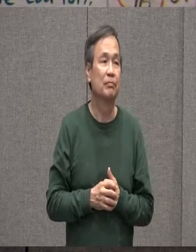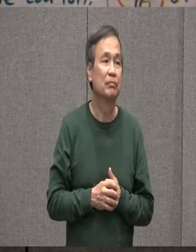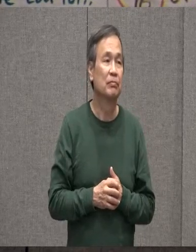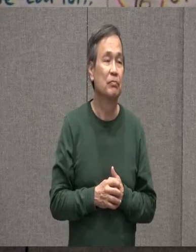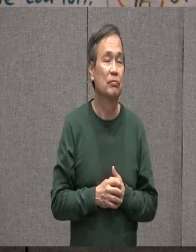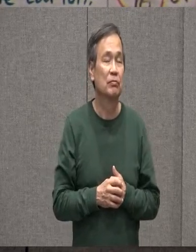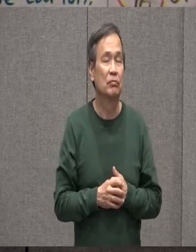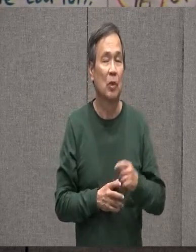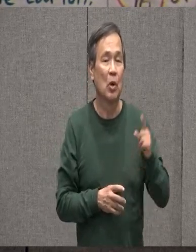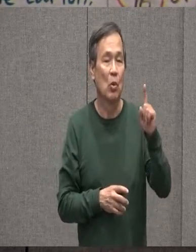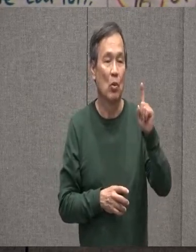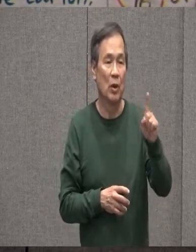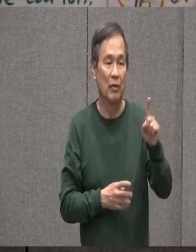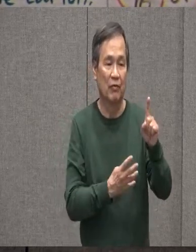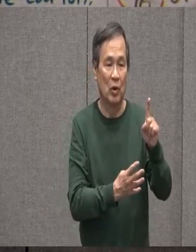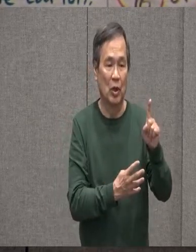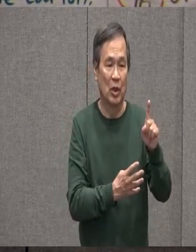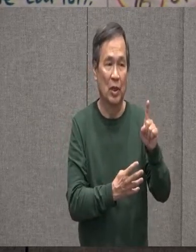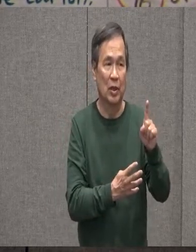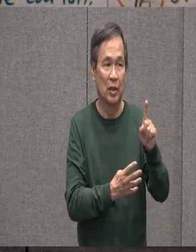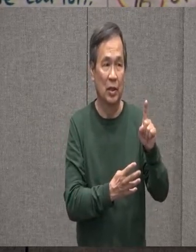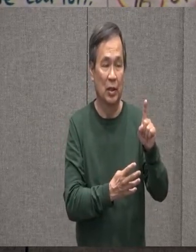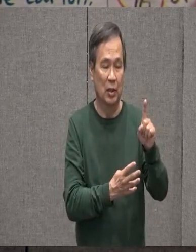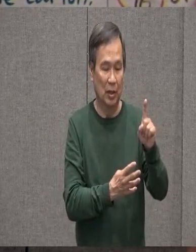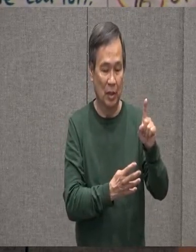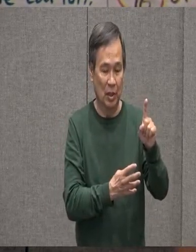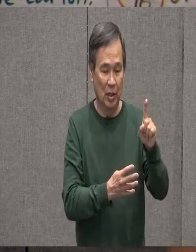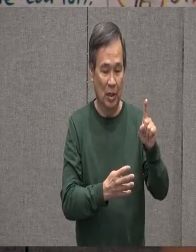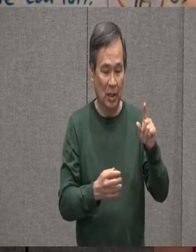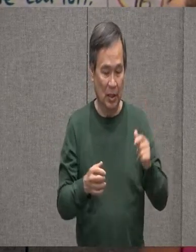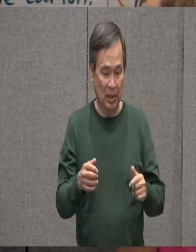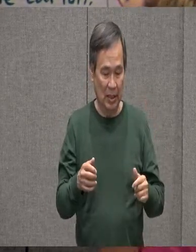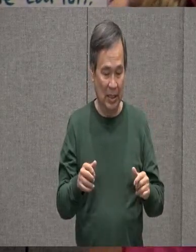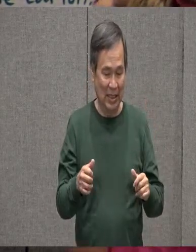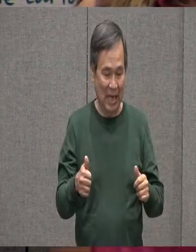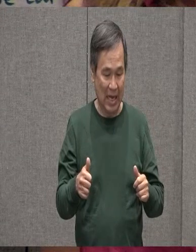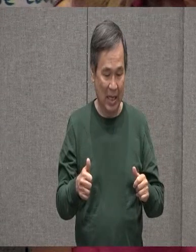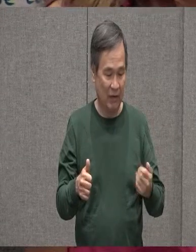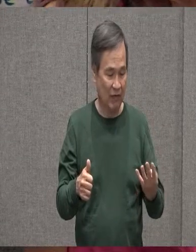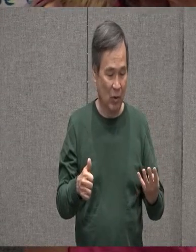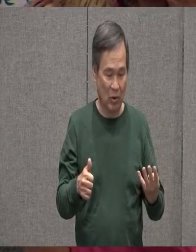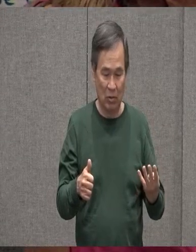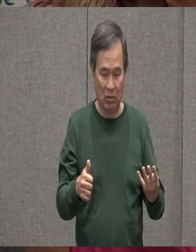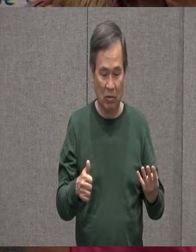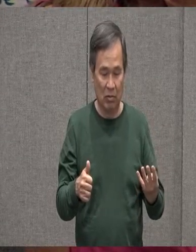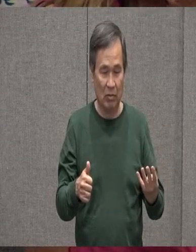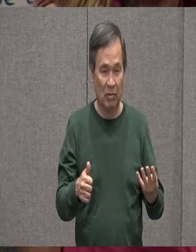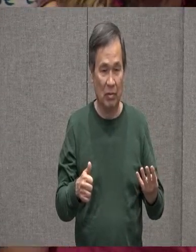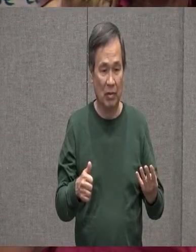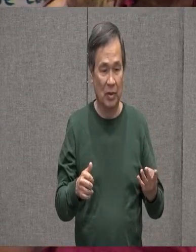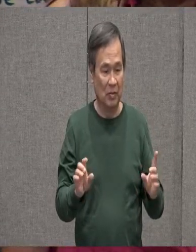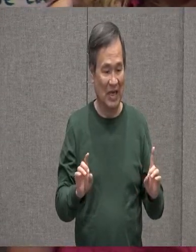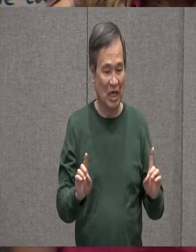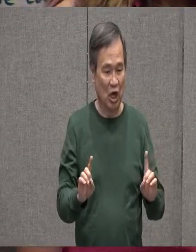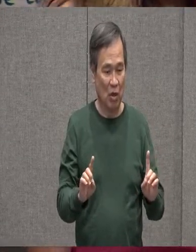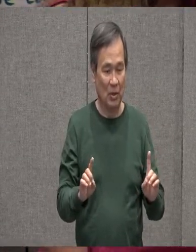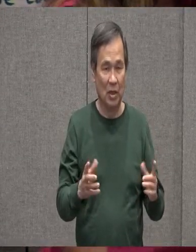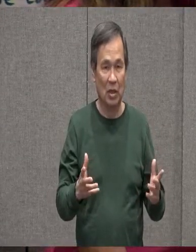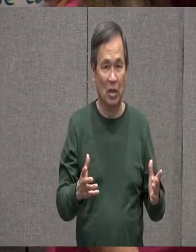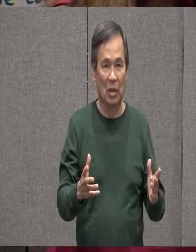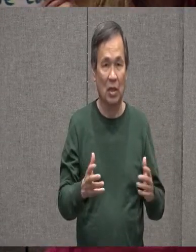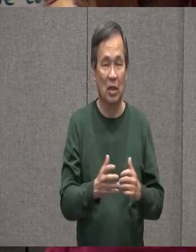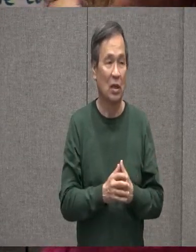it 3/10 of the time. And I'm supposed to find out Susie. How many times did Susie use